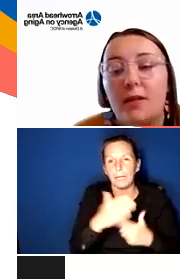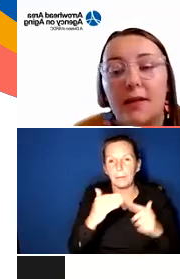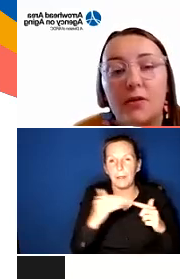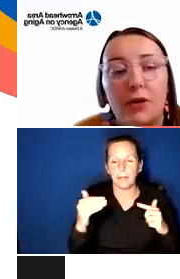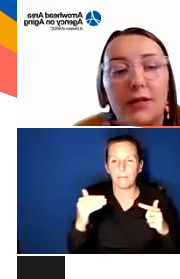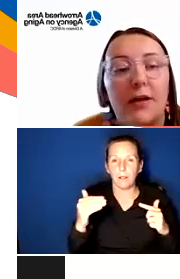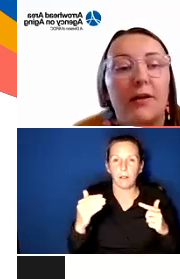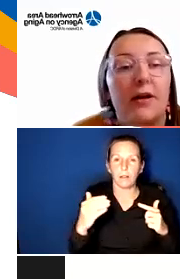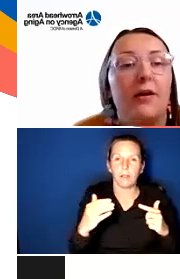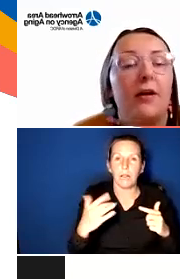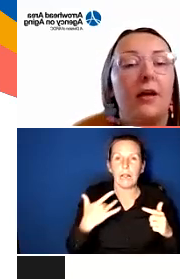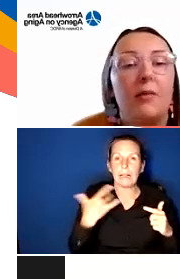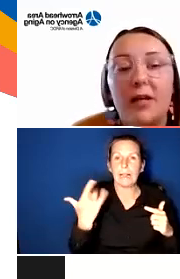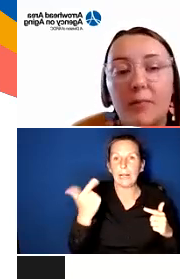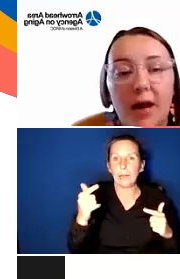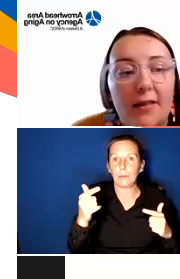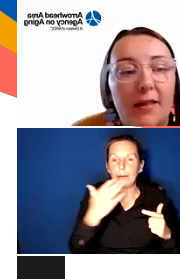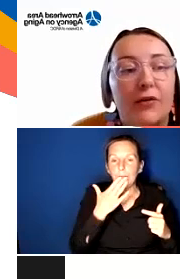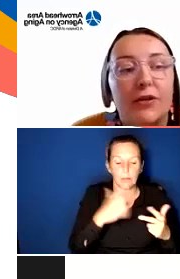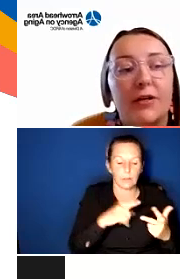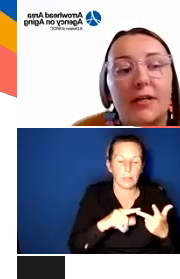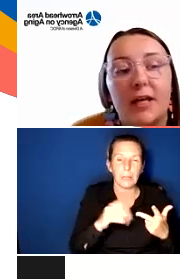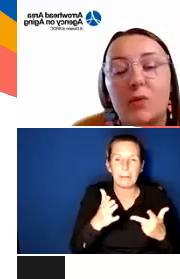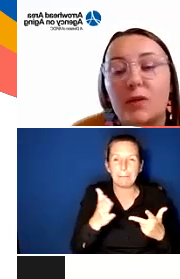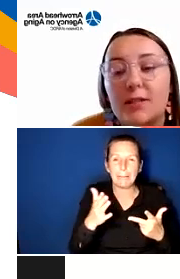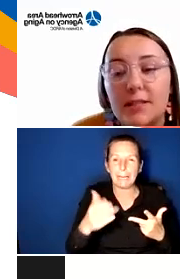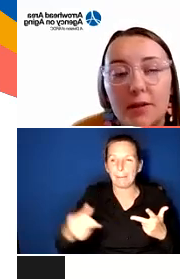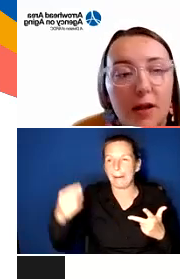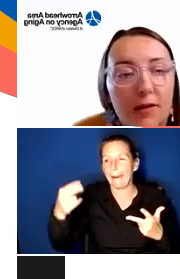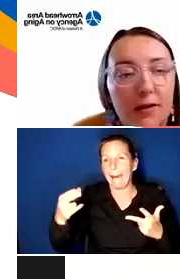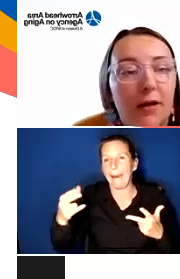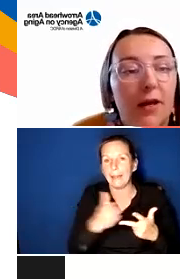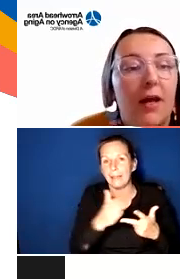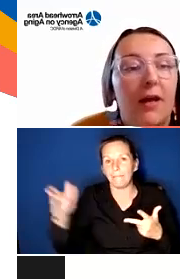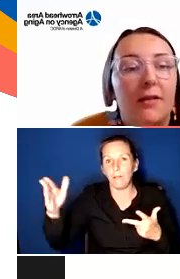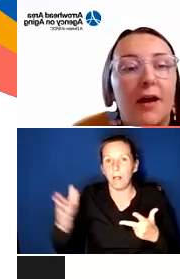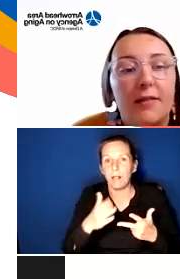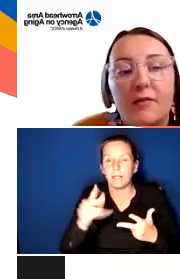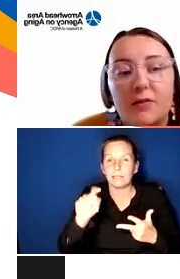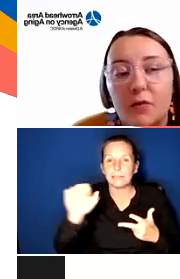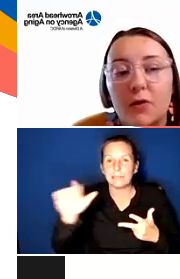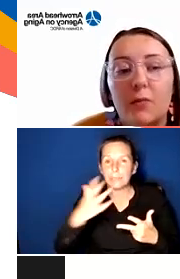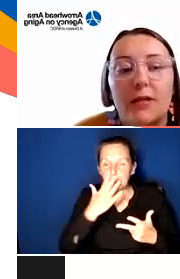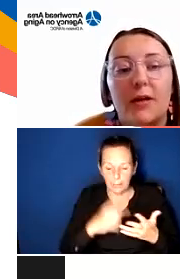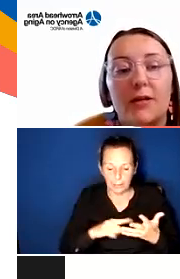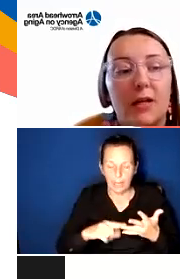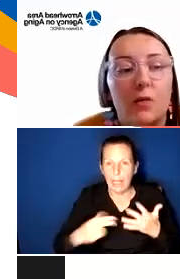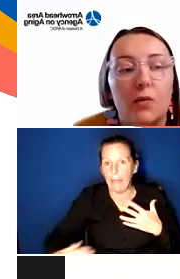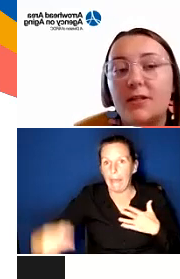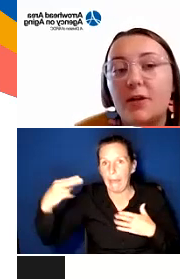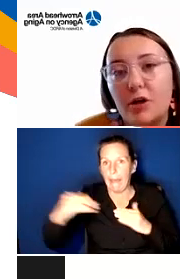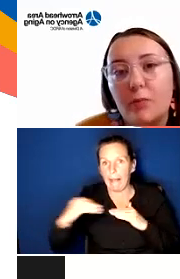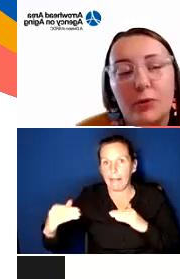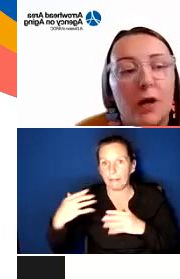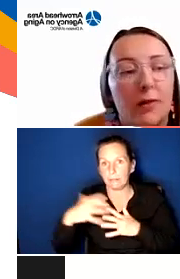indicated with the light green color. Medium high levels are indicated with the teal color, and the high levels of vulnerability are indicated